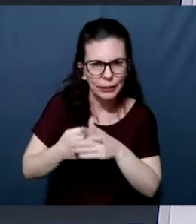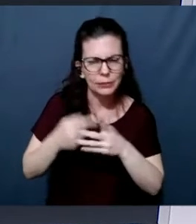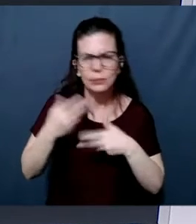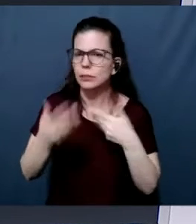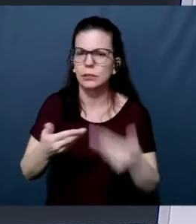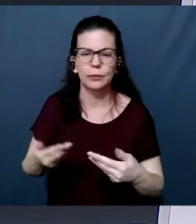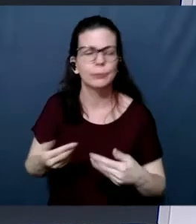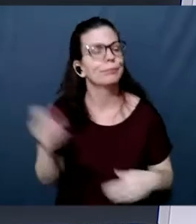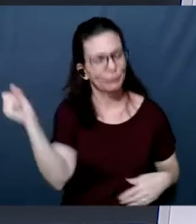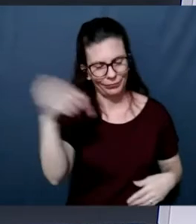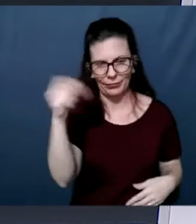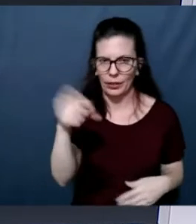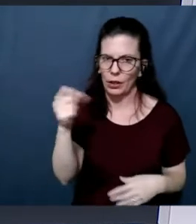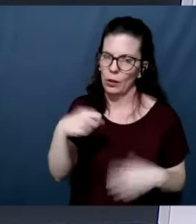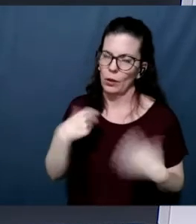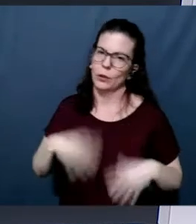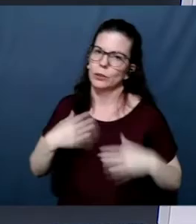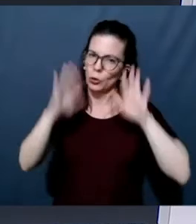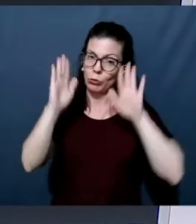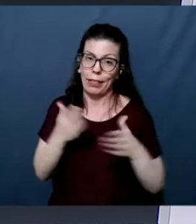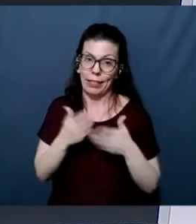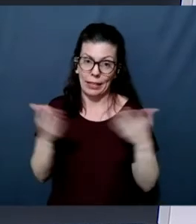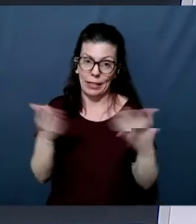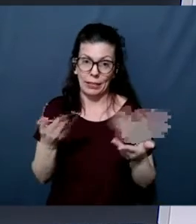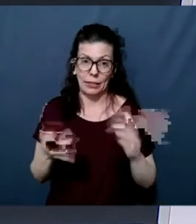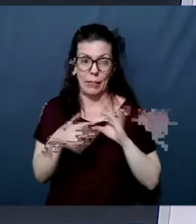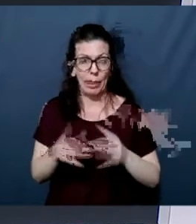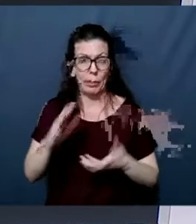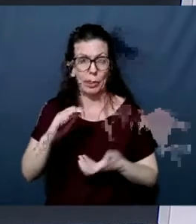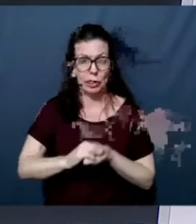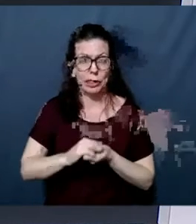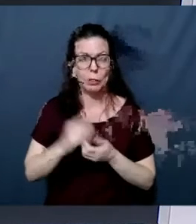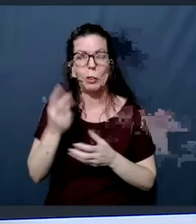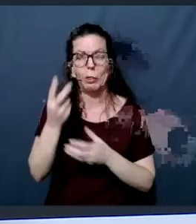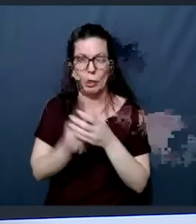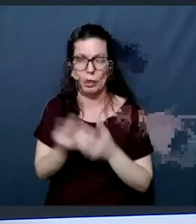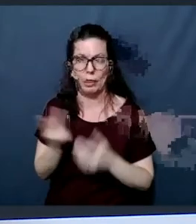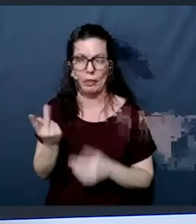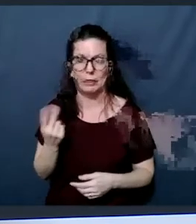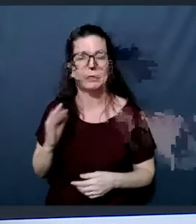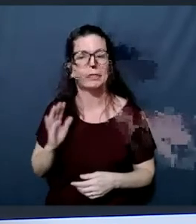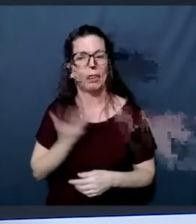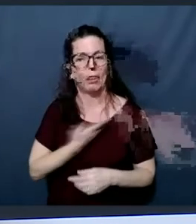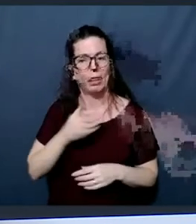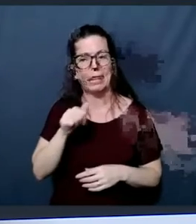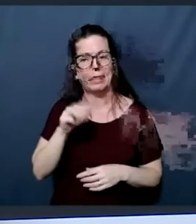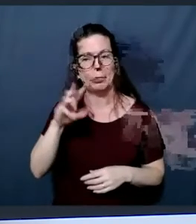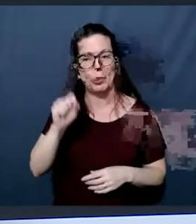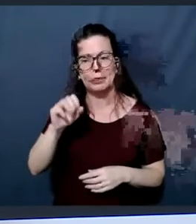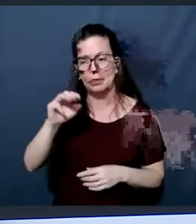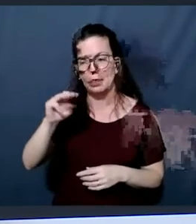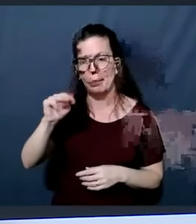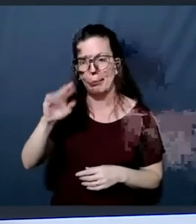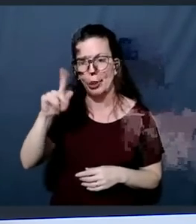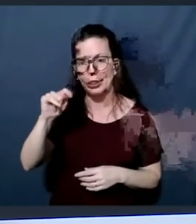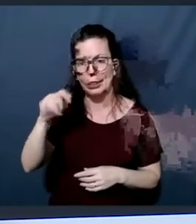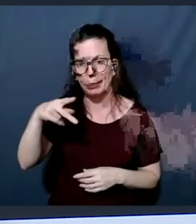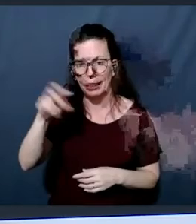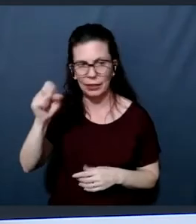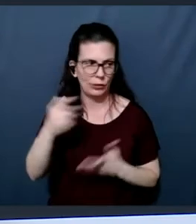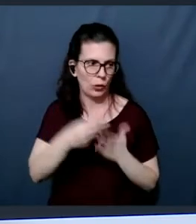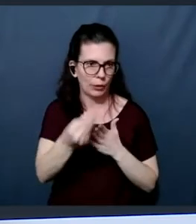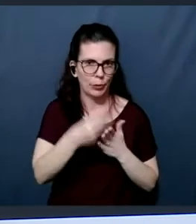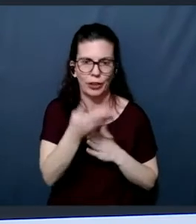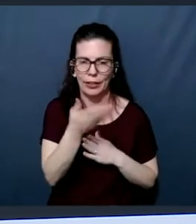great thing about this partnership is we are both on the AWS marketplace, so they Okay. can, procure on the AWS marketplace as they already